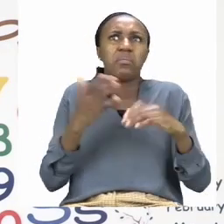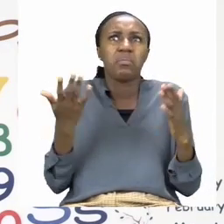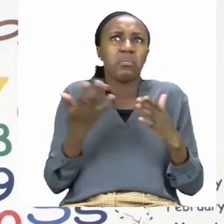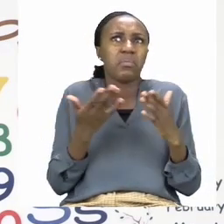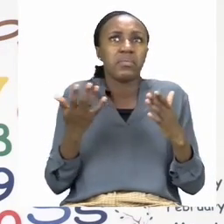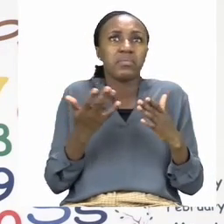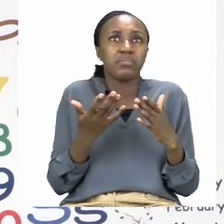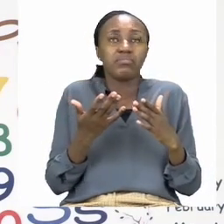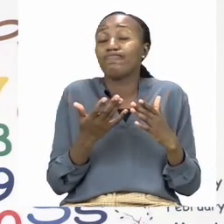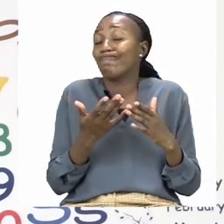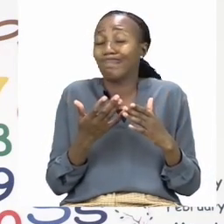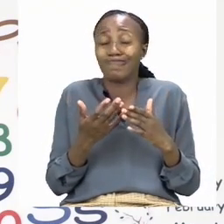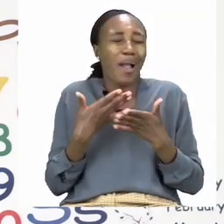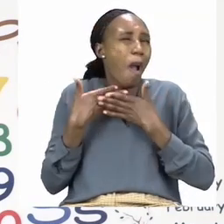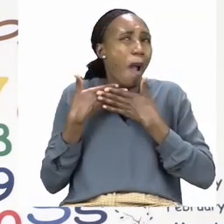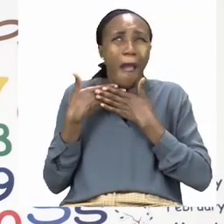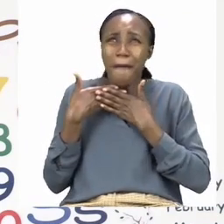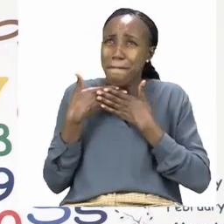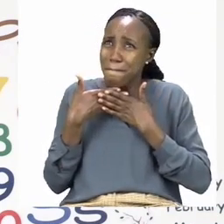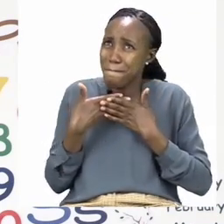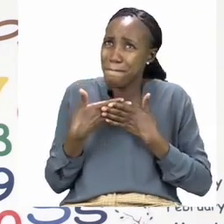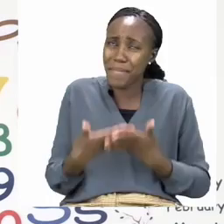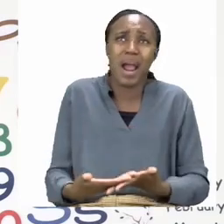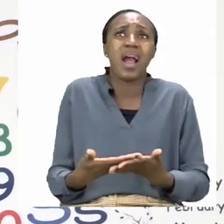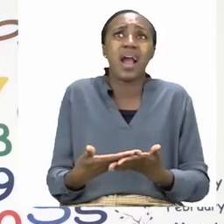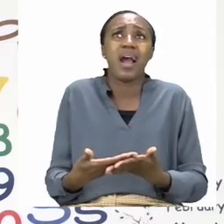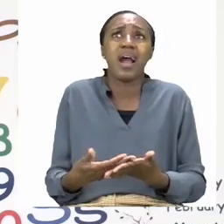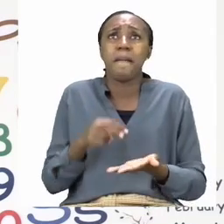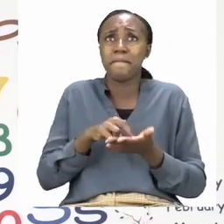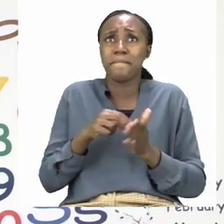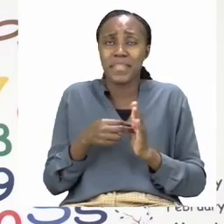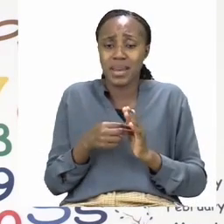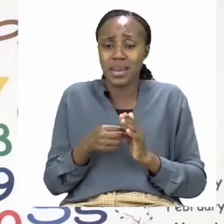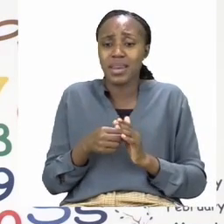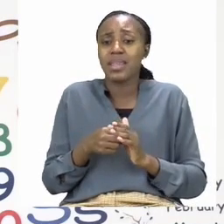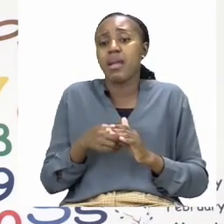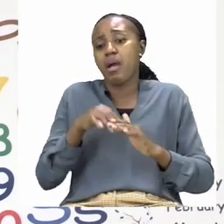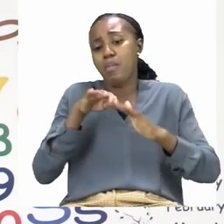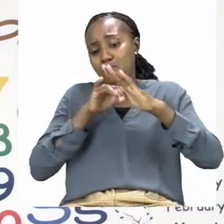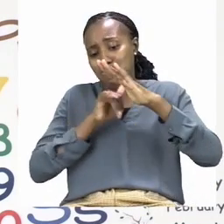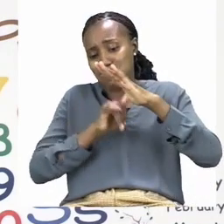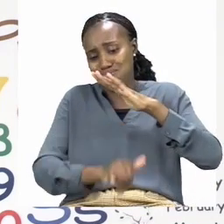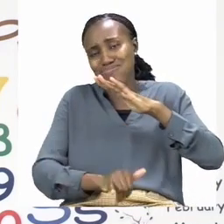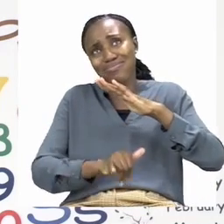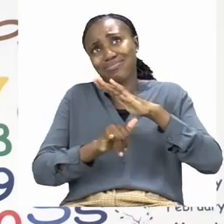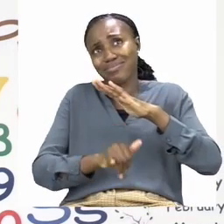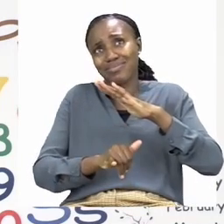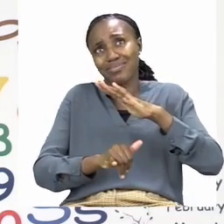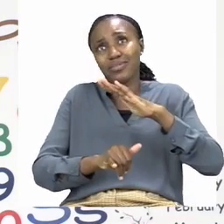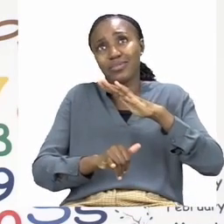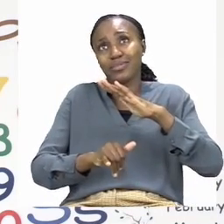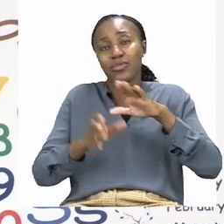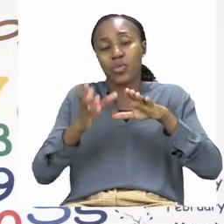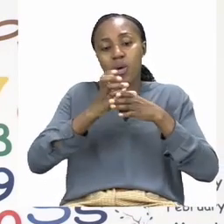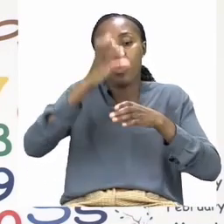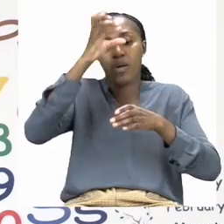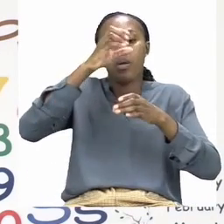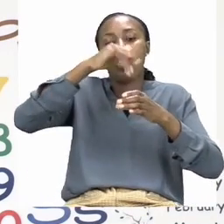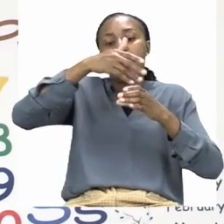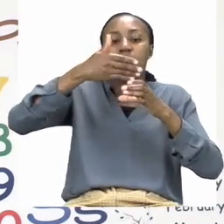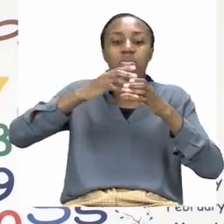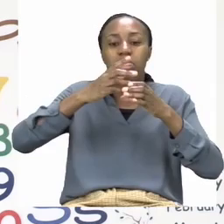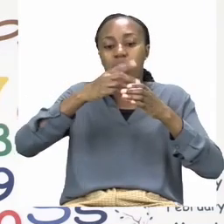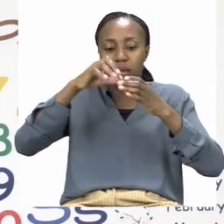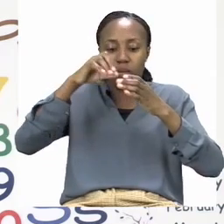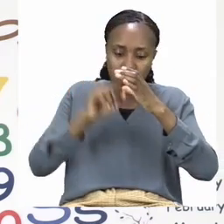A rock is very heavy, so the rock will sink all the way to the